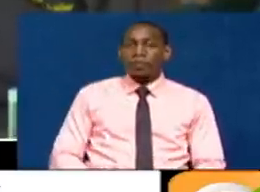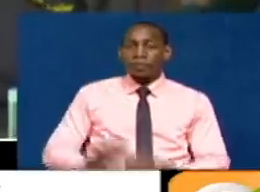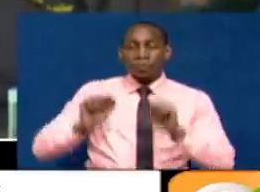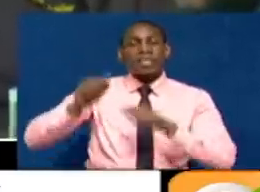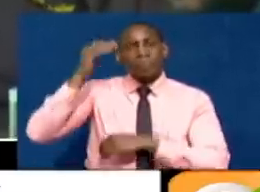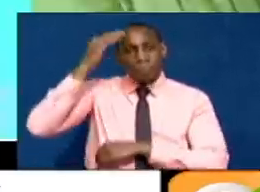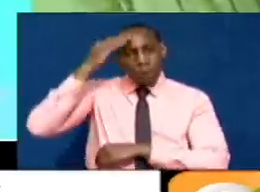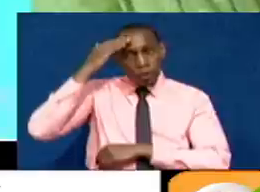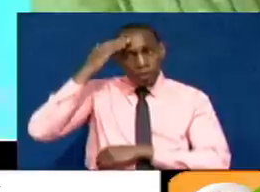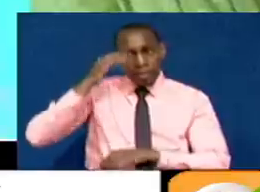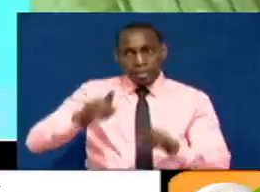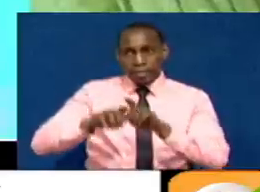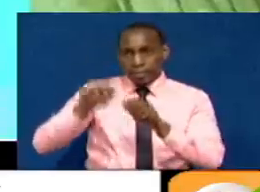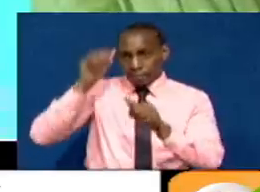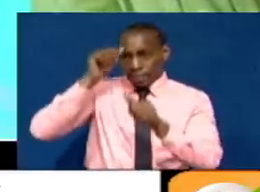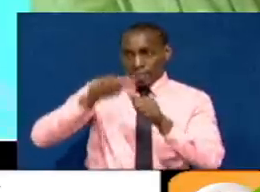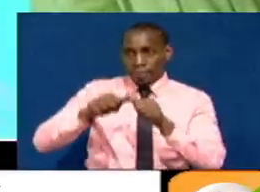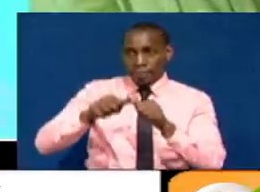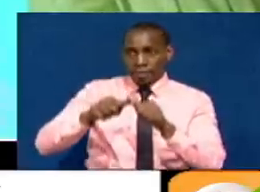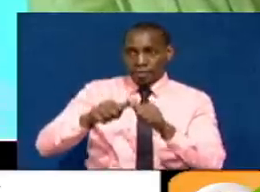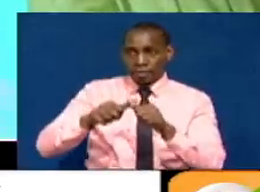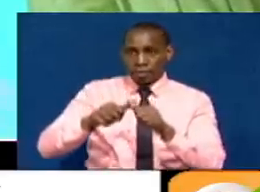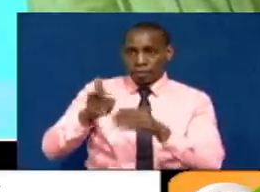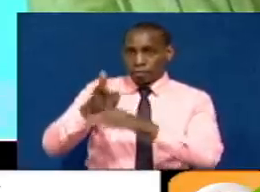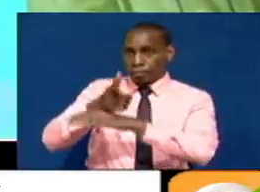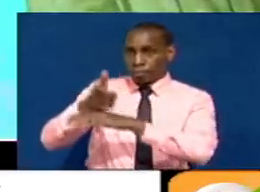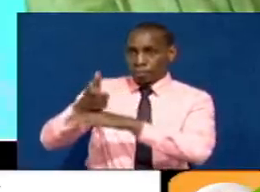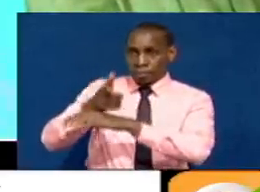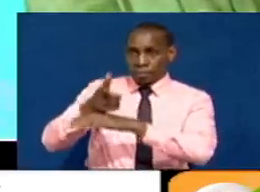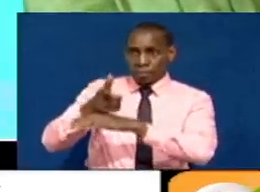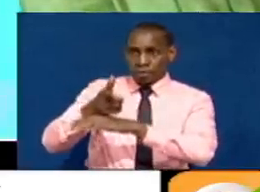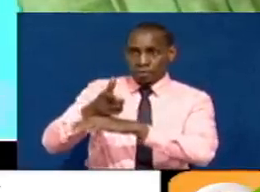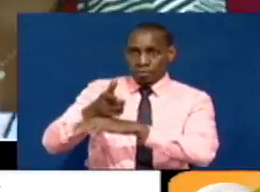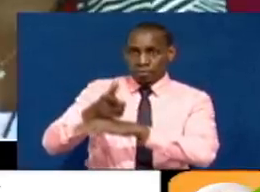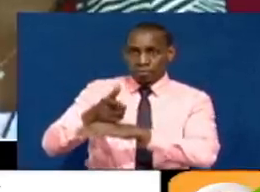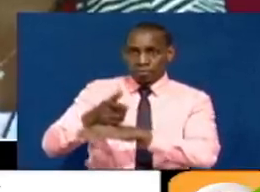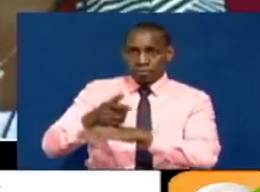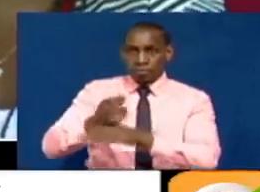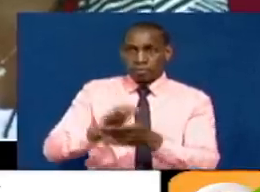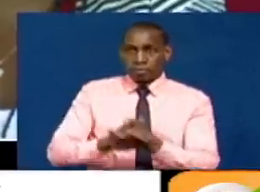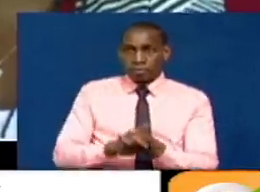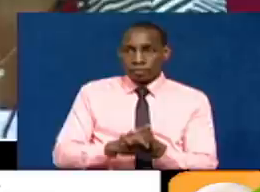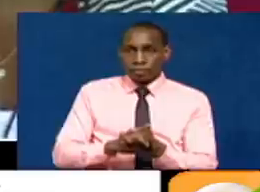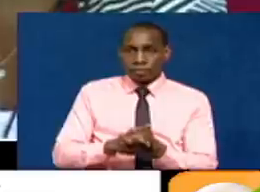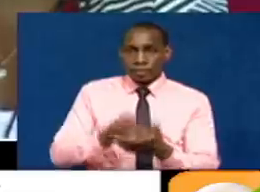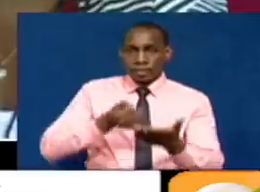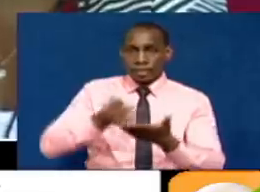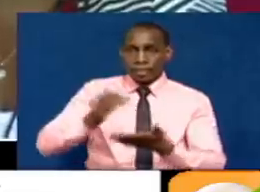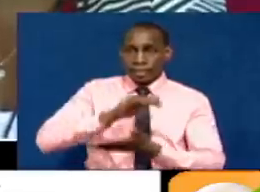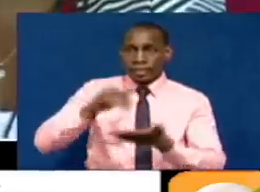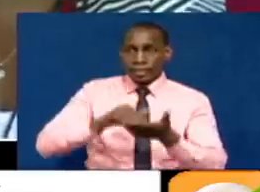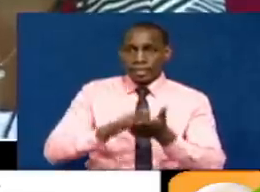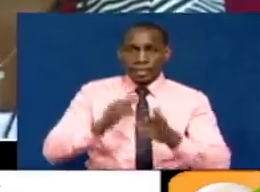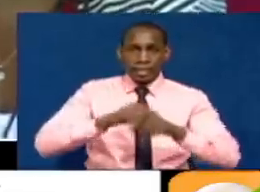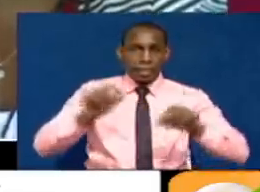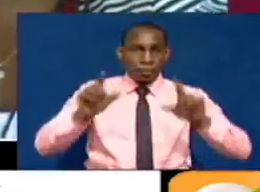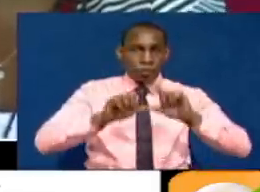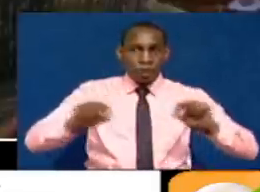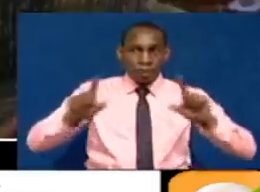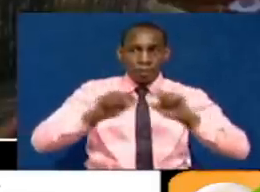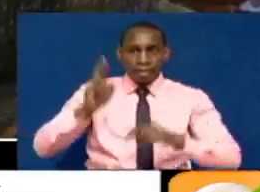tell. And I remember covering her at the Integrity Center. And when she claimed that